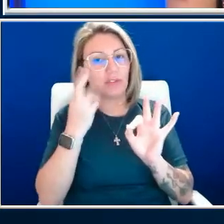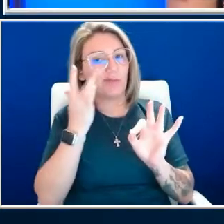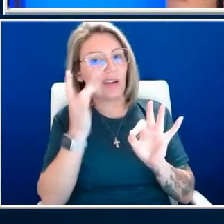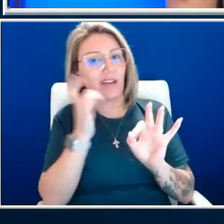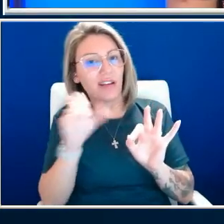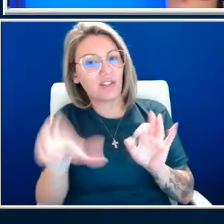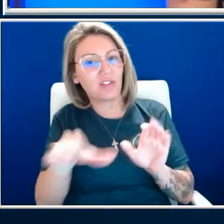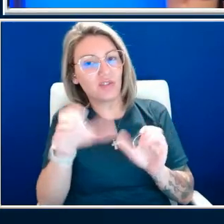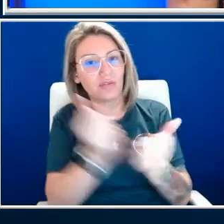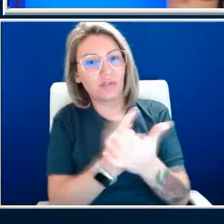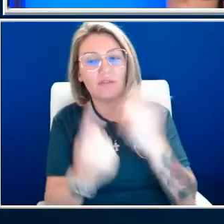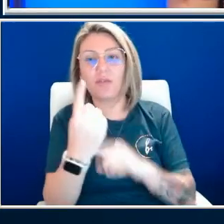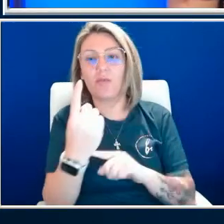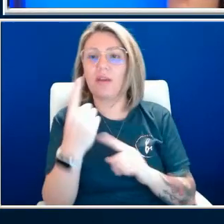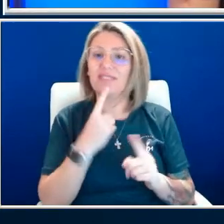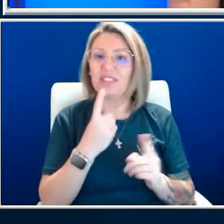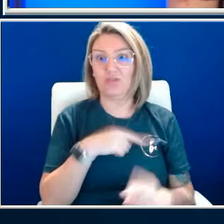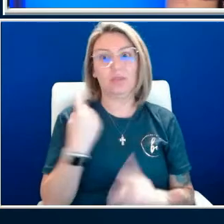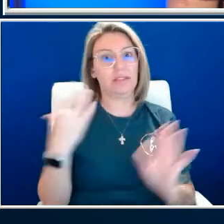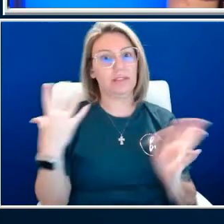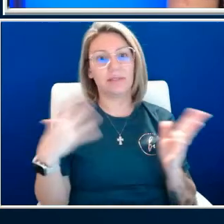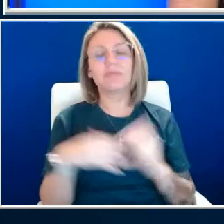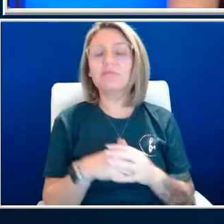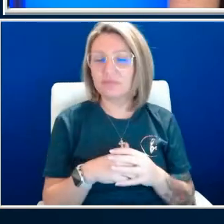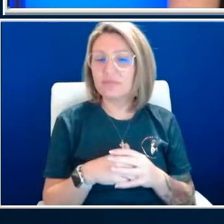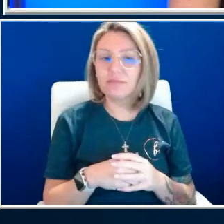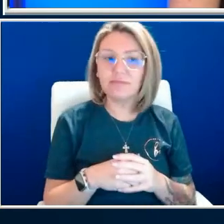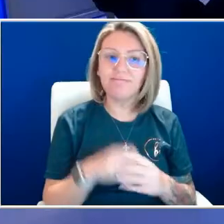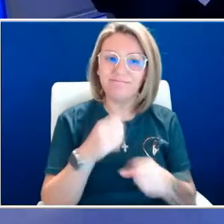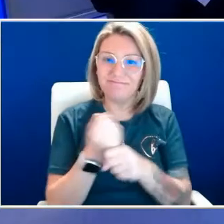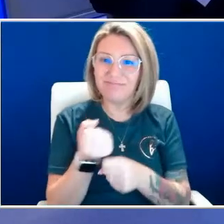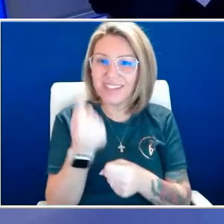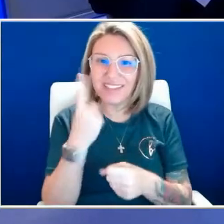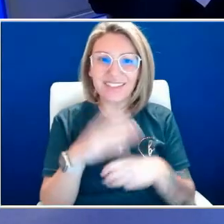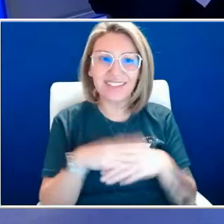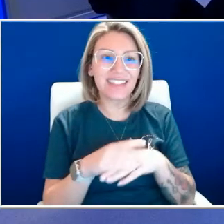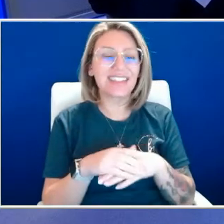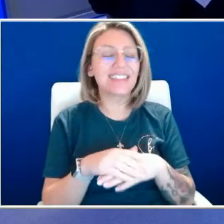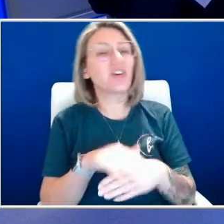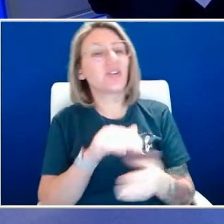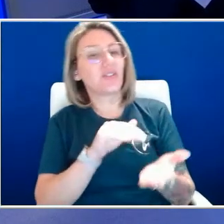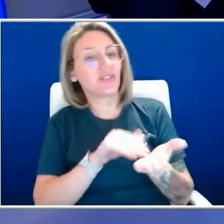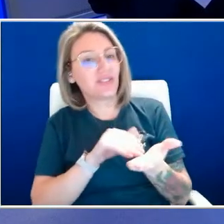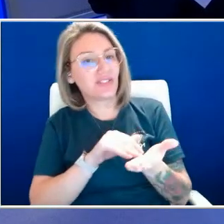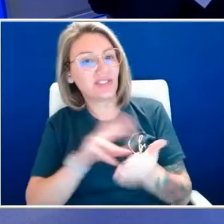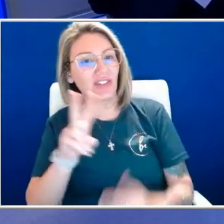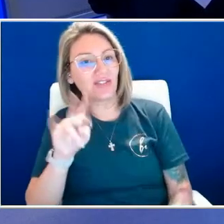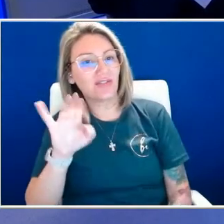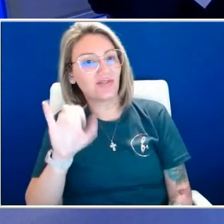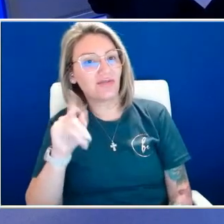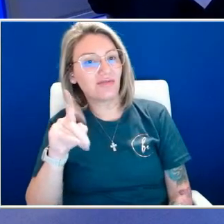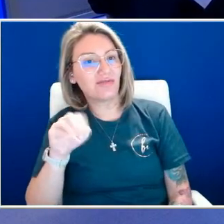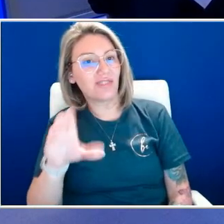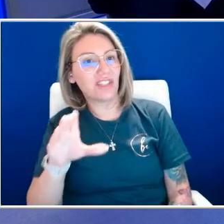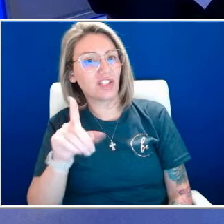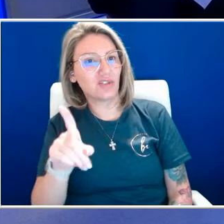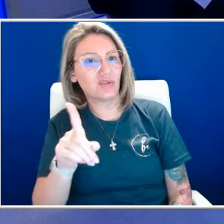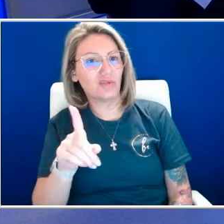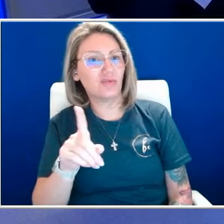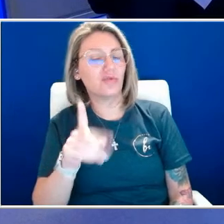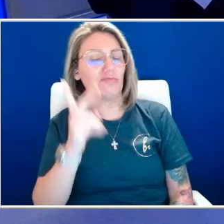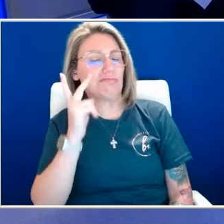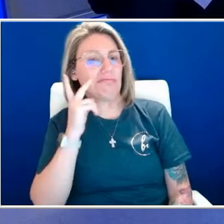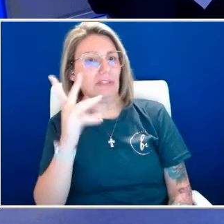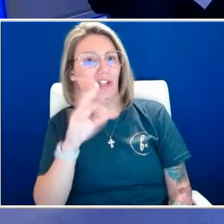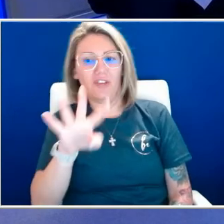too risky. Yeah, okay, exactly. That makes sense. Yep. Dr. Vidich, let's get back to you. You oversaw 47 heart transplants in